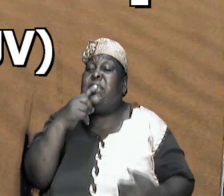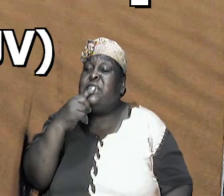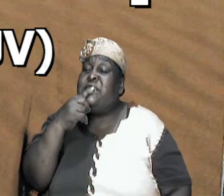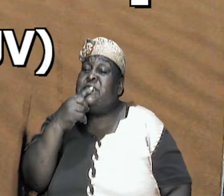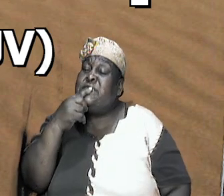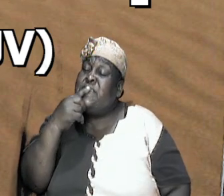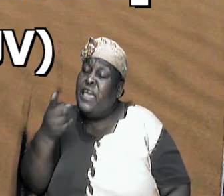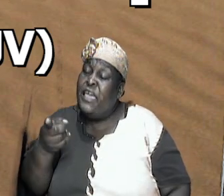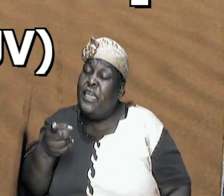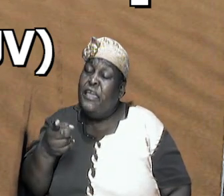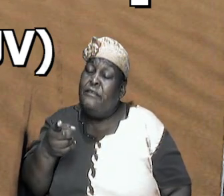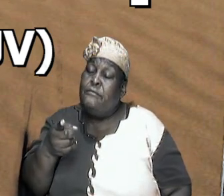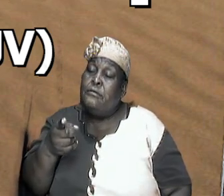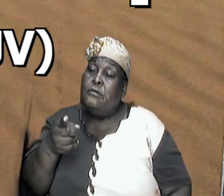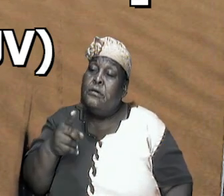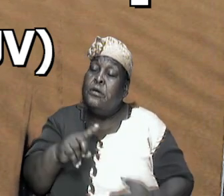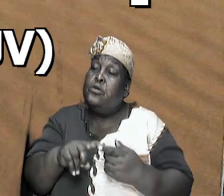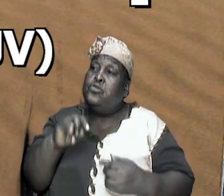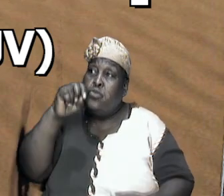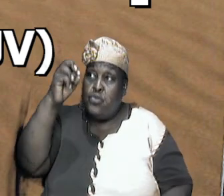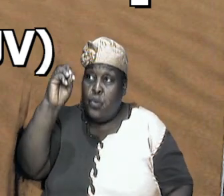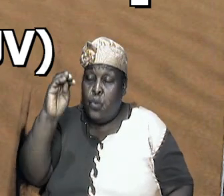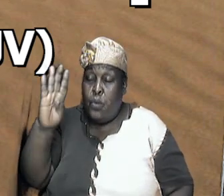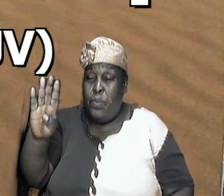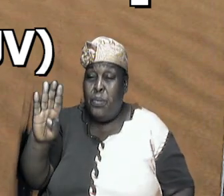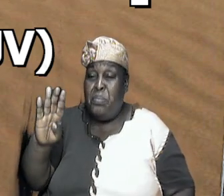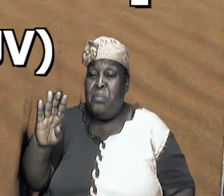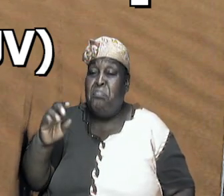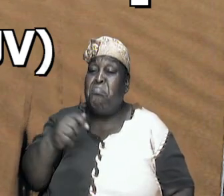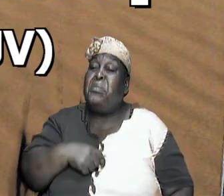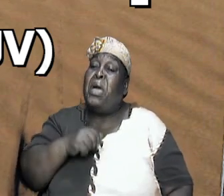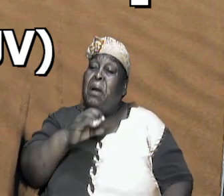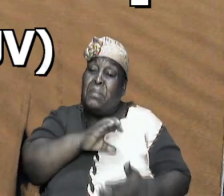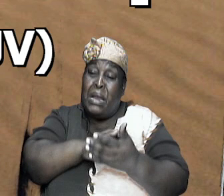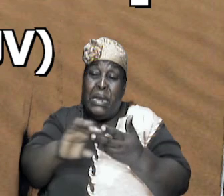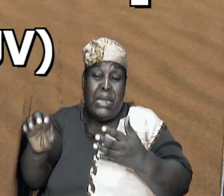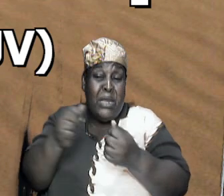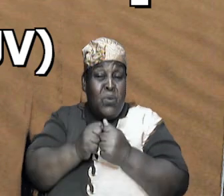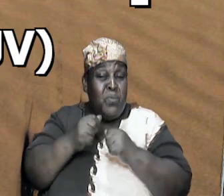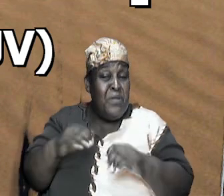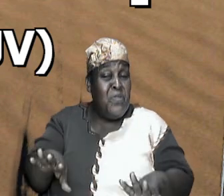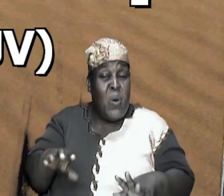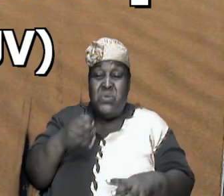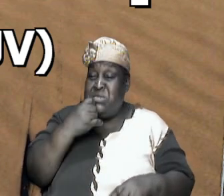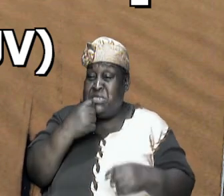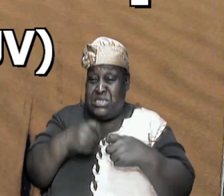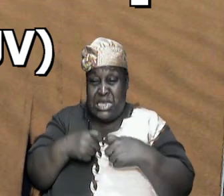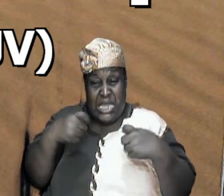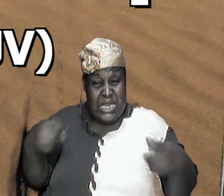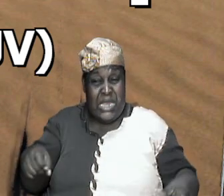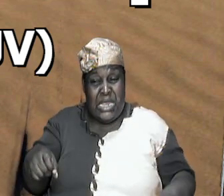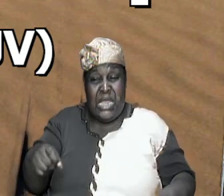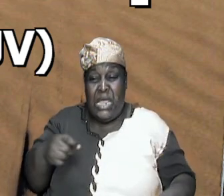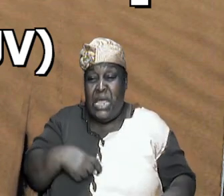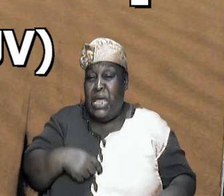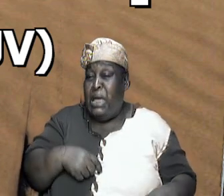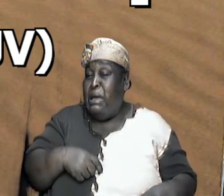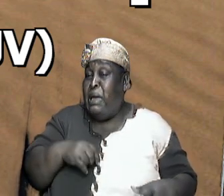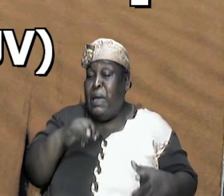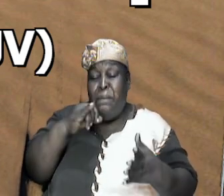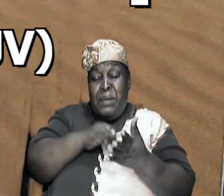actually quoting Job. And he said, I am clean without transgression. I am